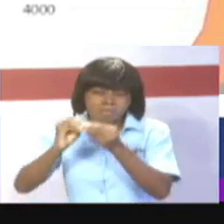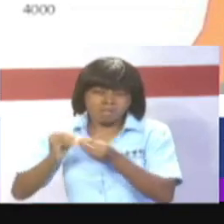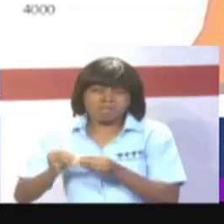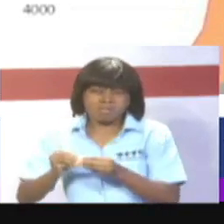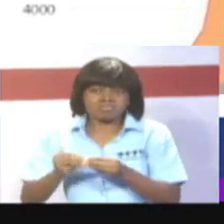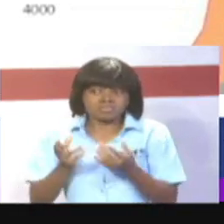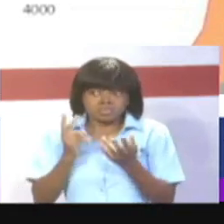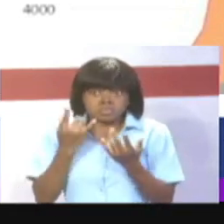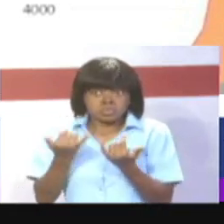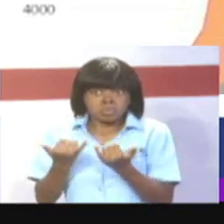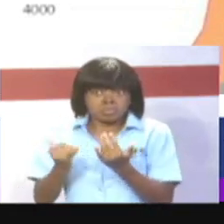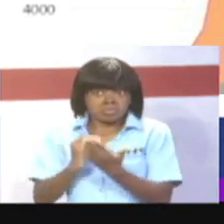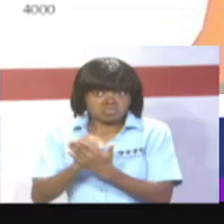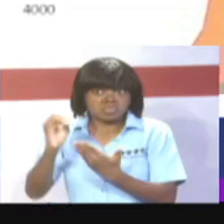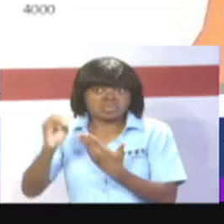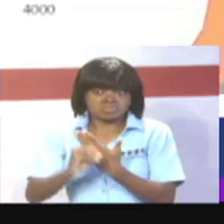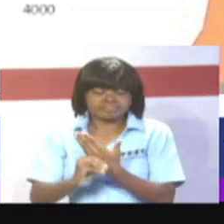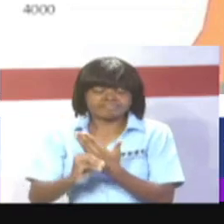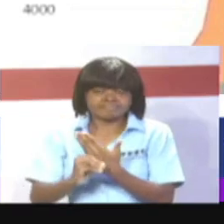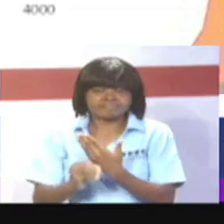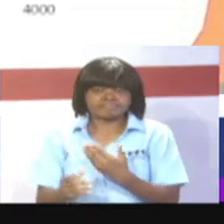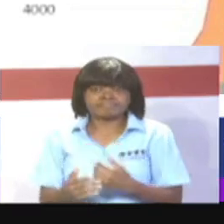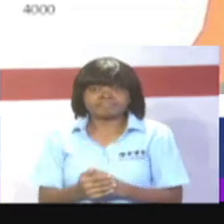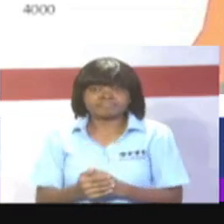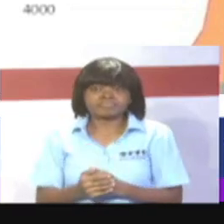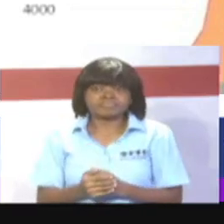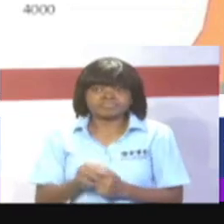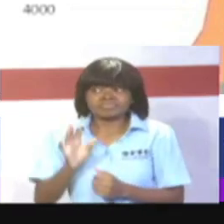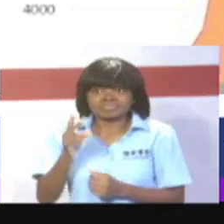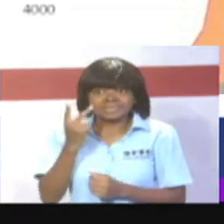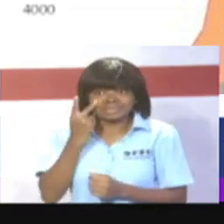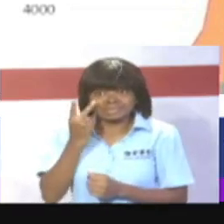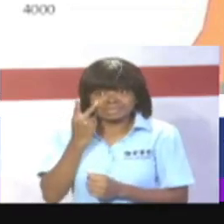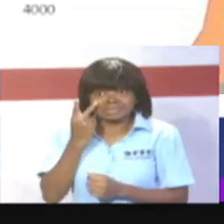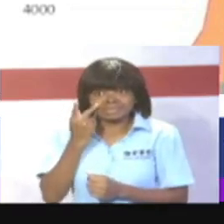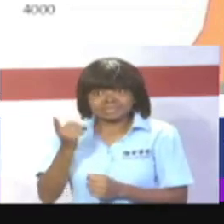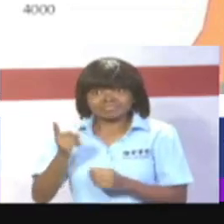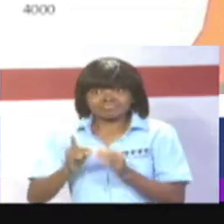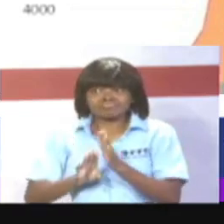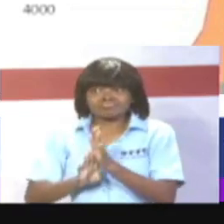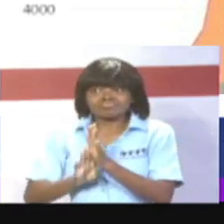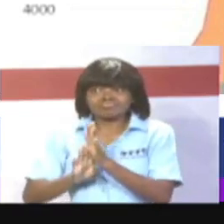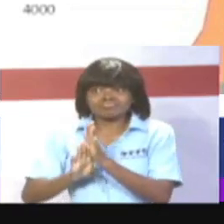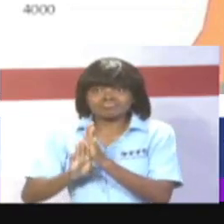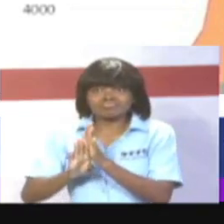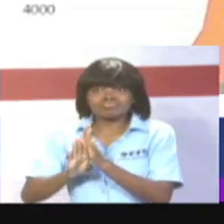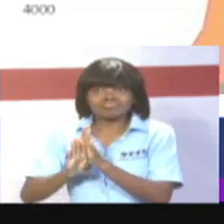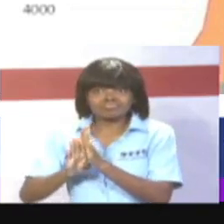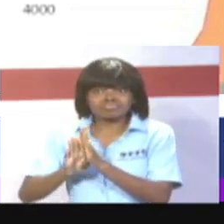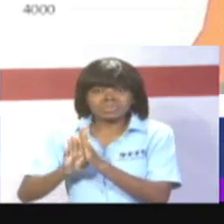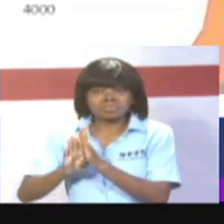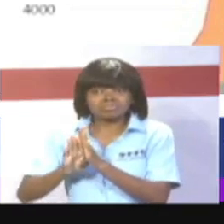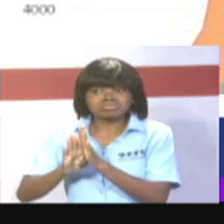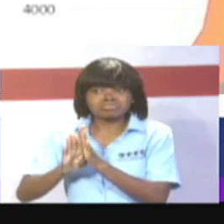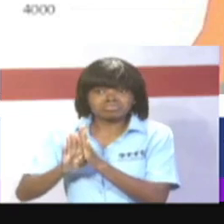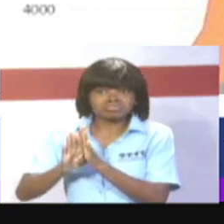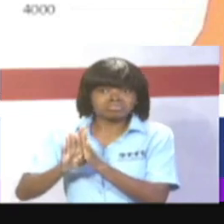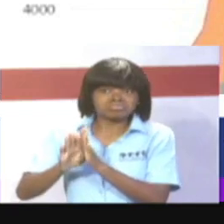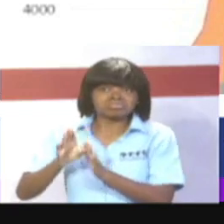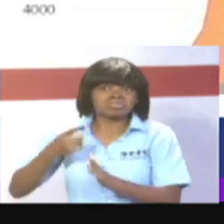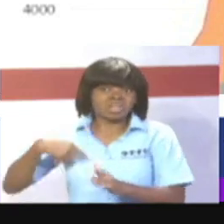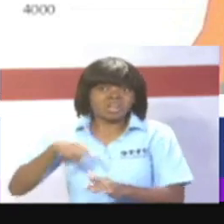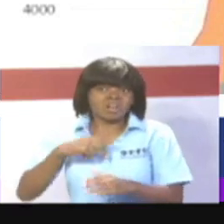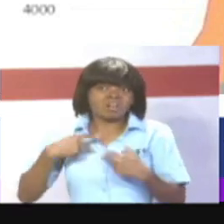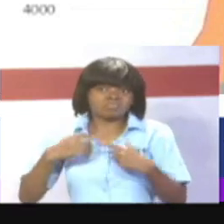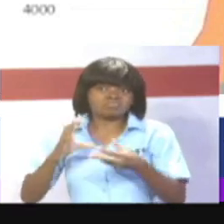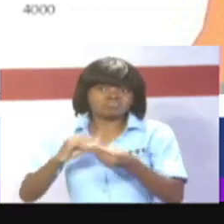finished October, we have all 31 days in there, and we see that there is an increase above that plateau, which is what we were speaking about when,